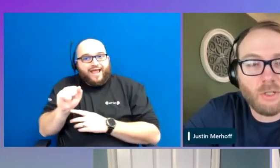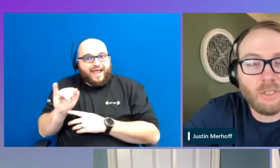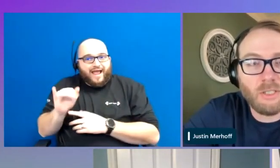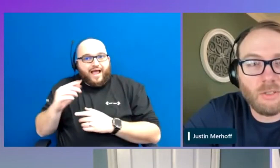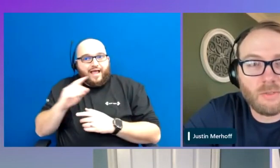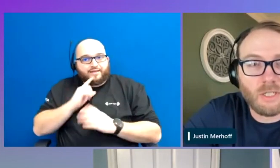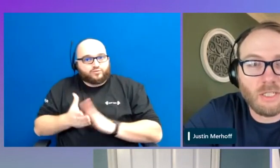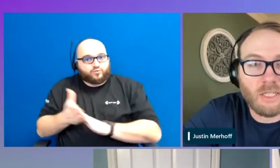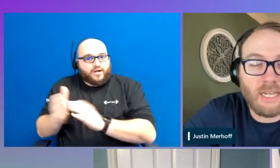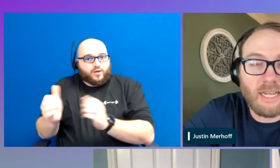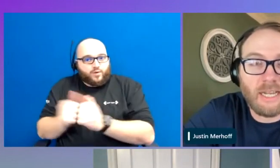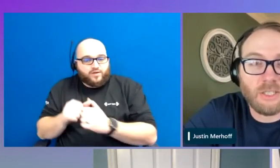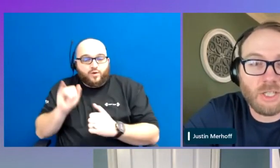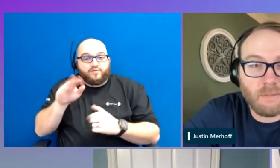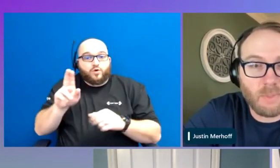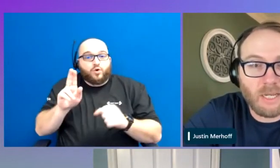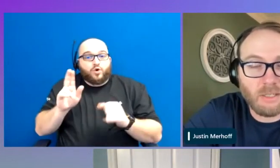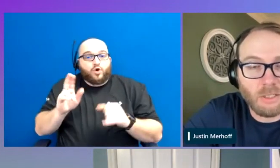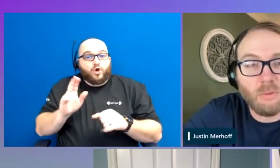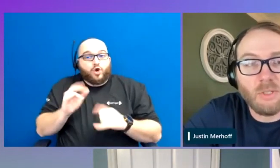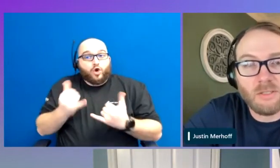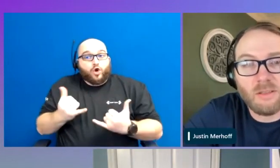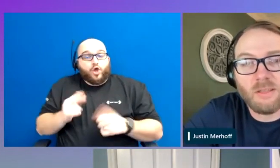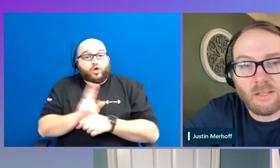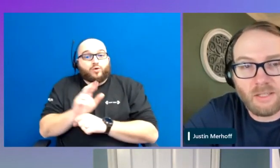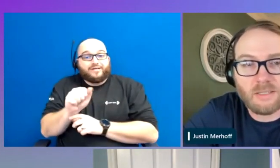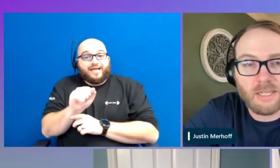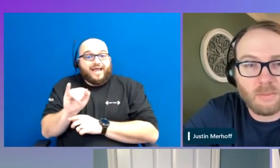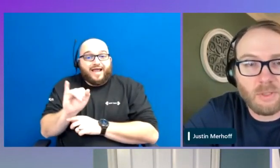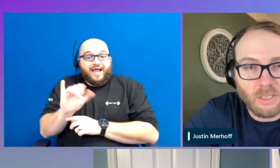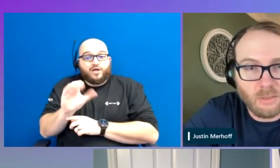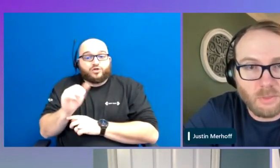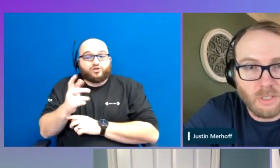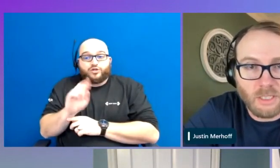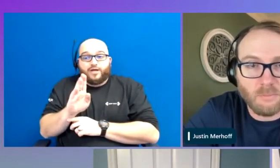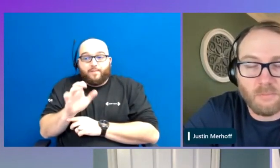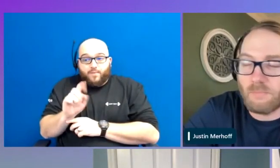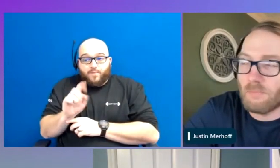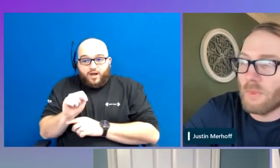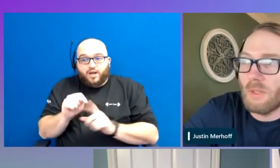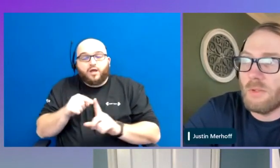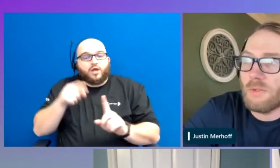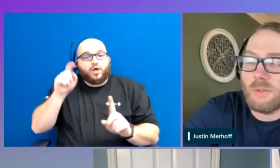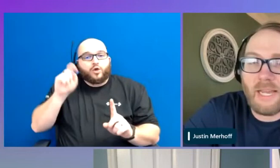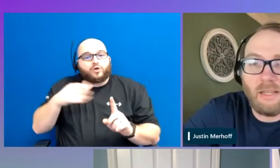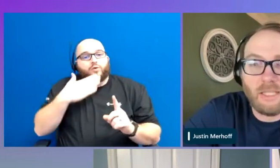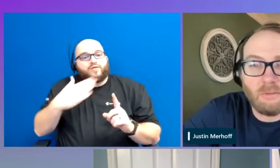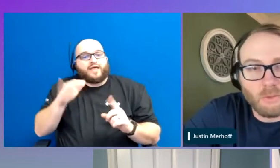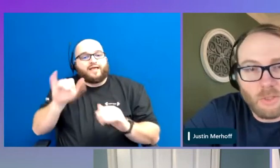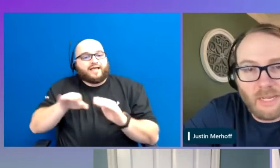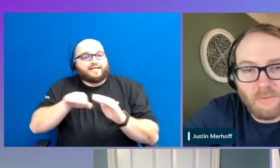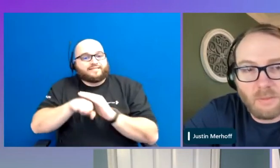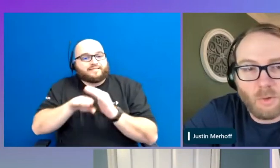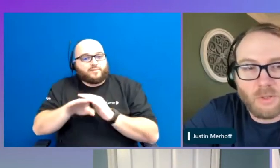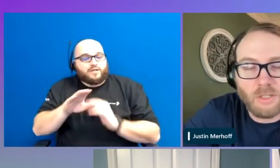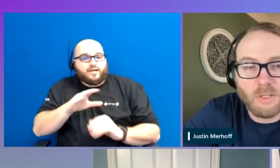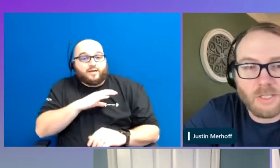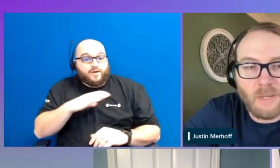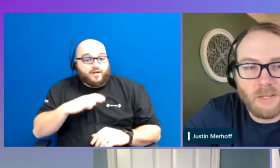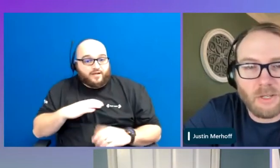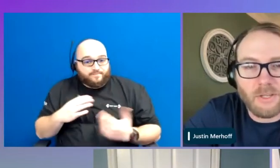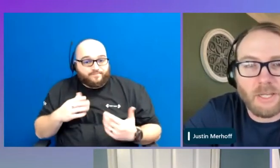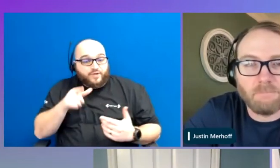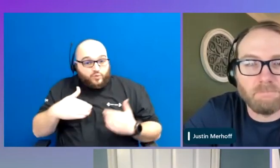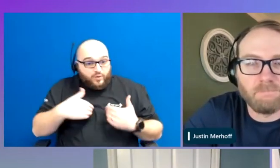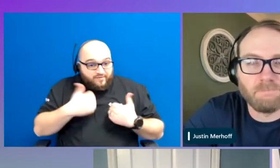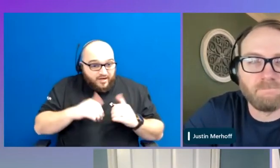you're currently using an AI chatbot, you need to thank the accessibility community. So Ali, do you have any more that you can